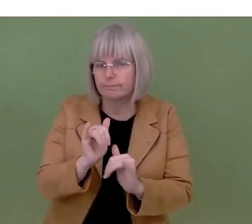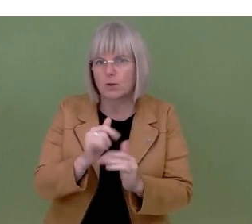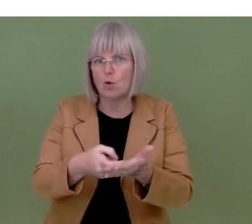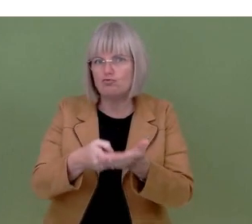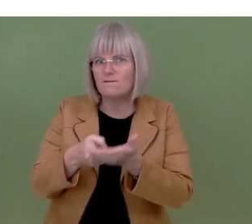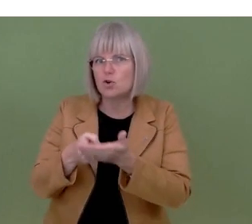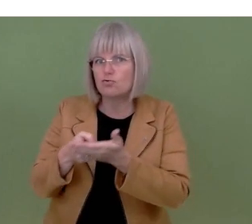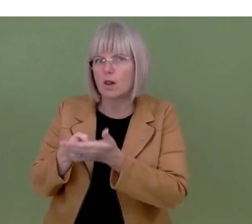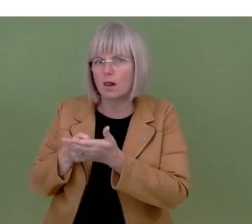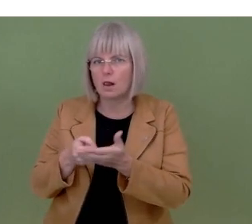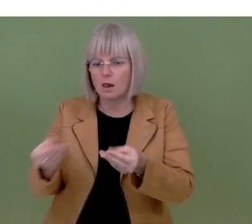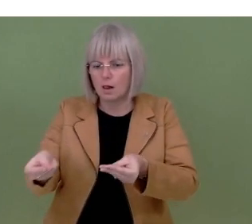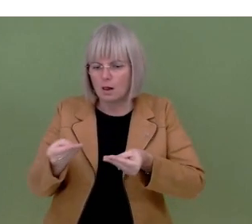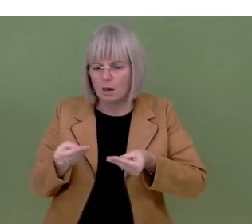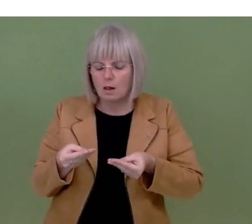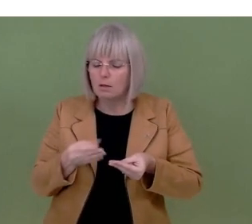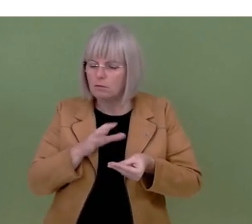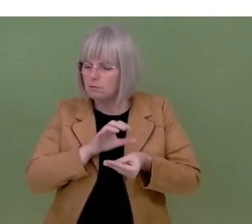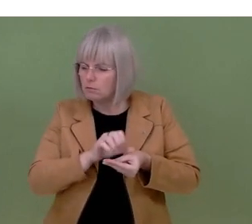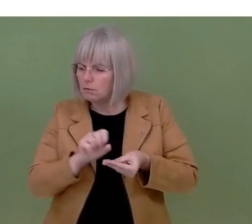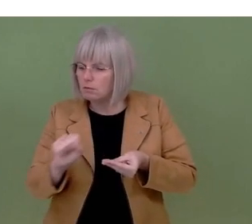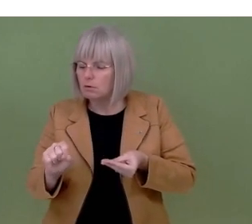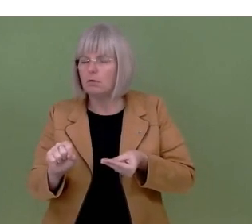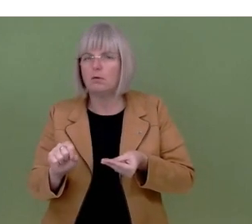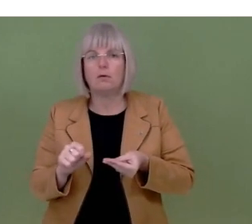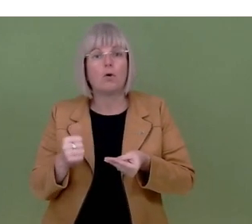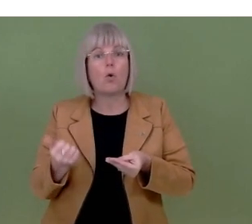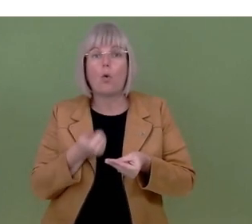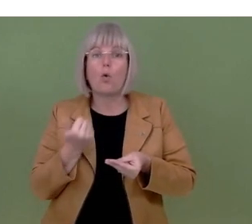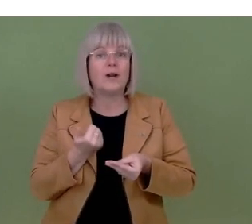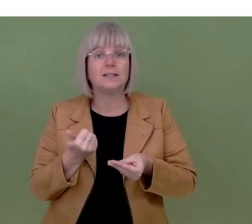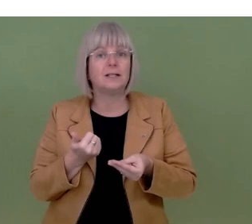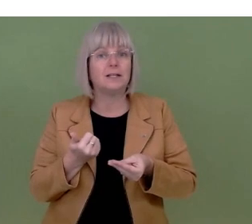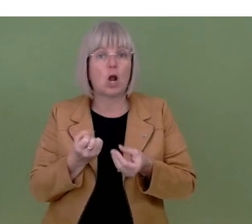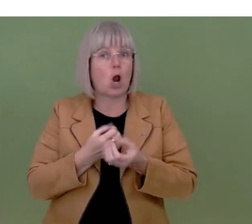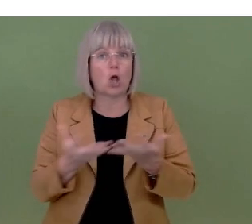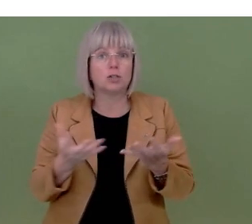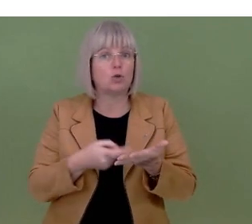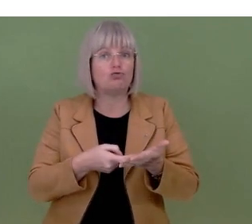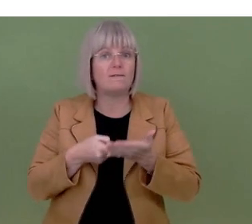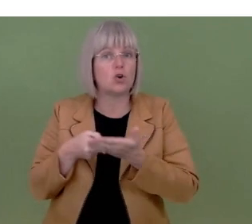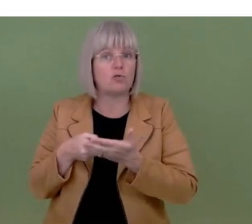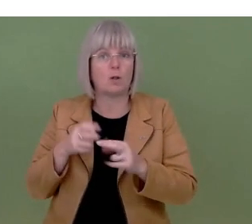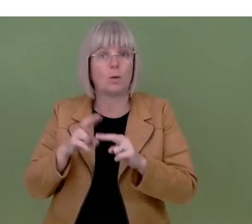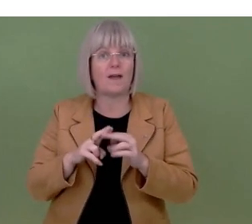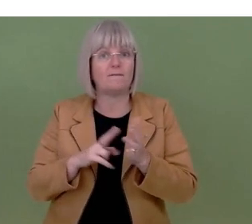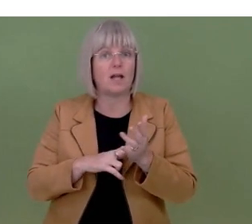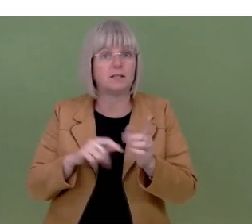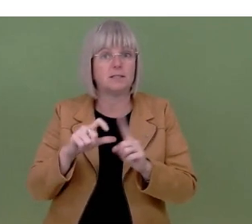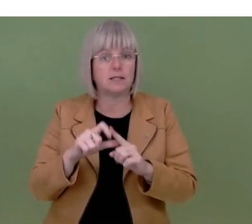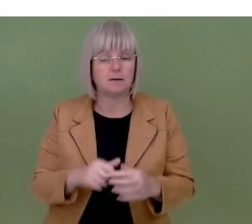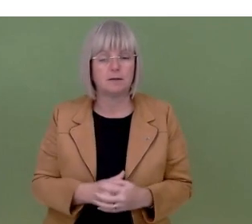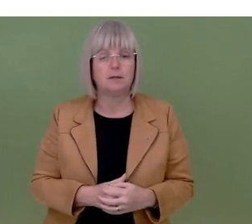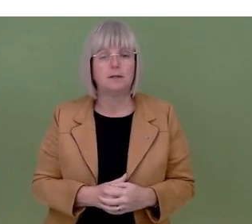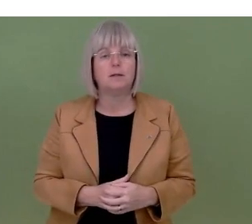and identified that, in fact, we were already receiving a lot of referrals for people with FND. So they decided to dedicate